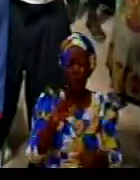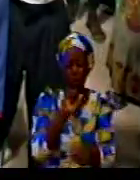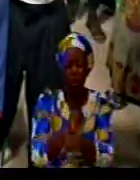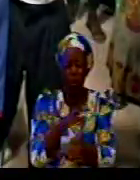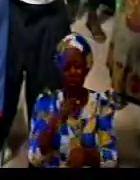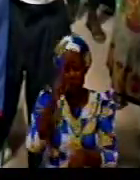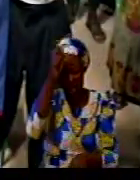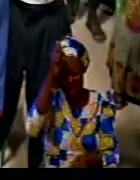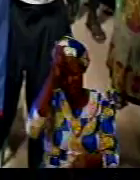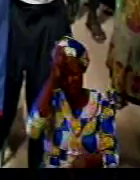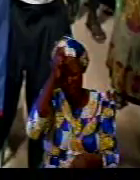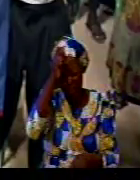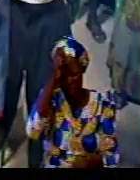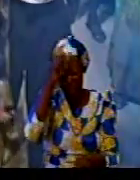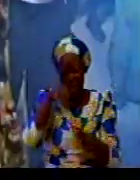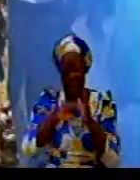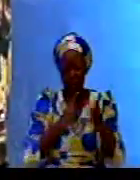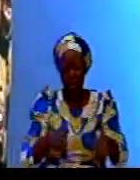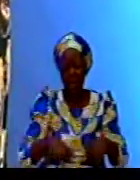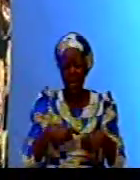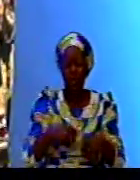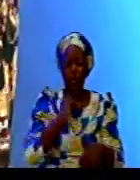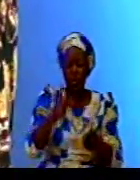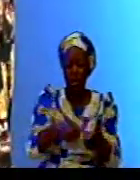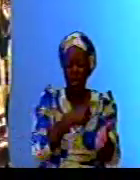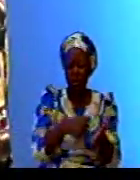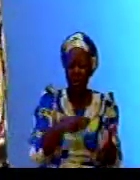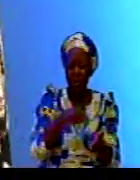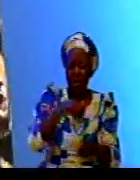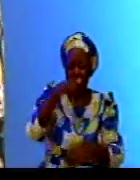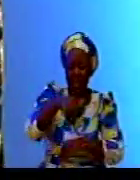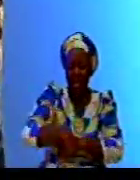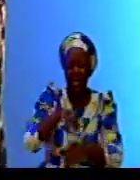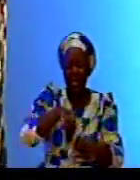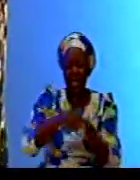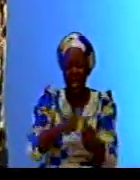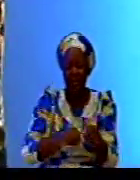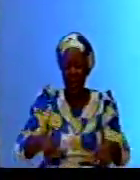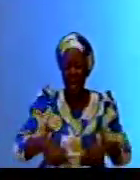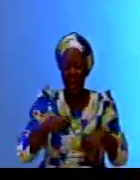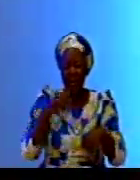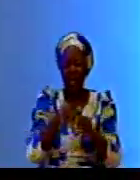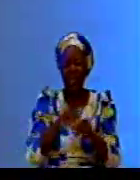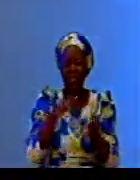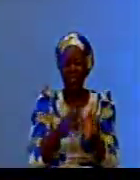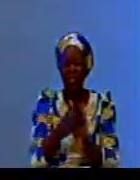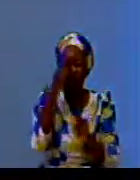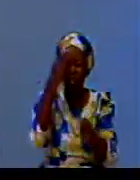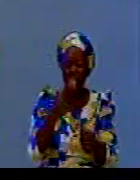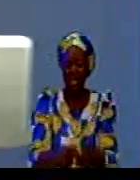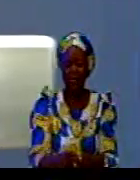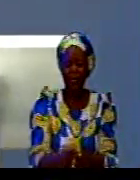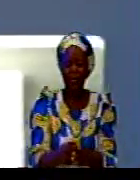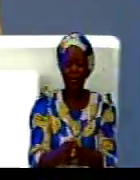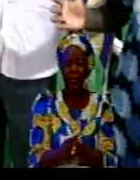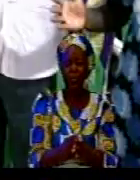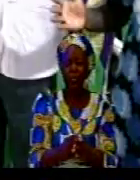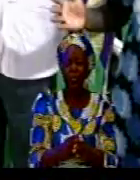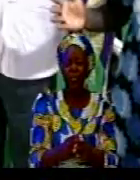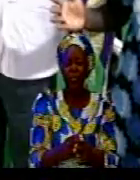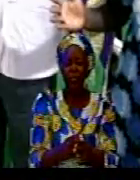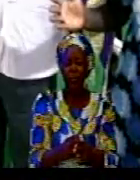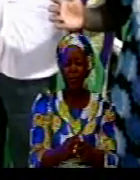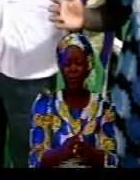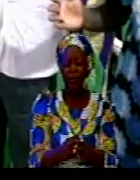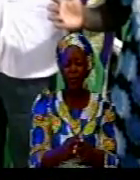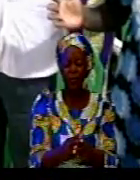and everything, remnants of the works of the devil remaining, you will cancel tonight in every